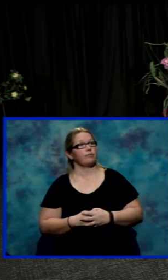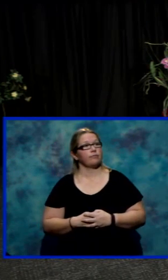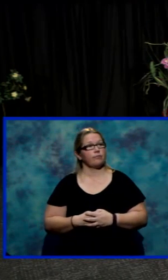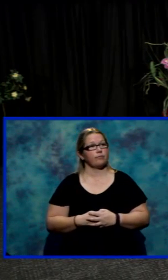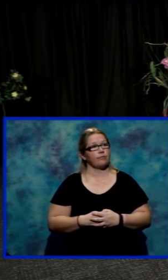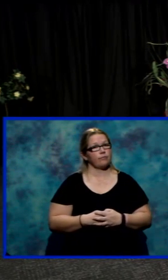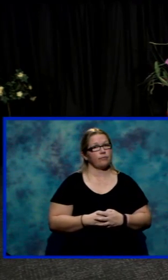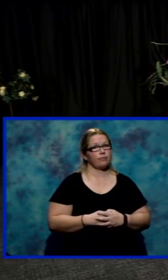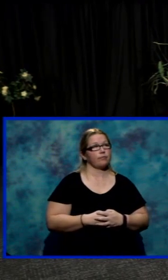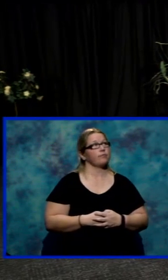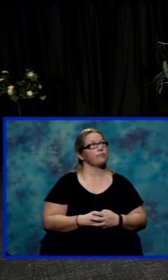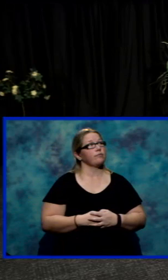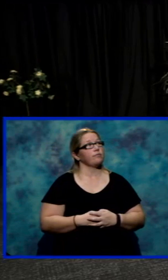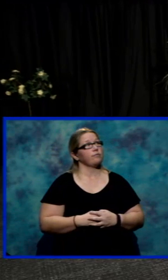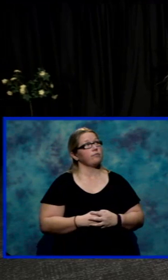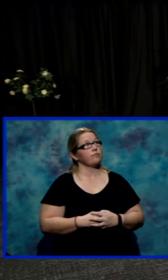29.